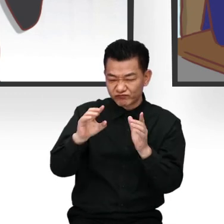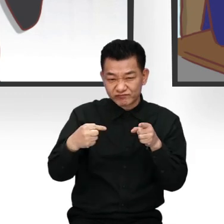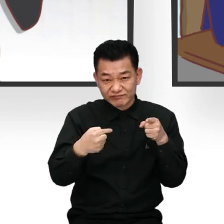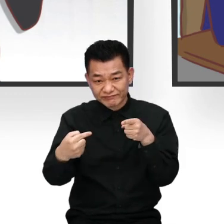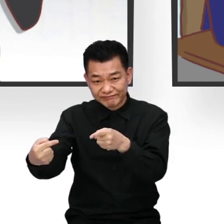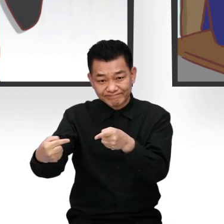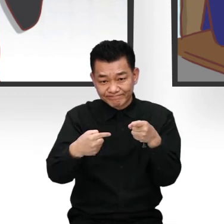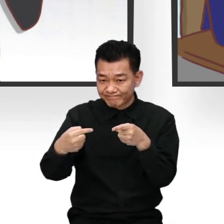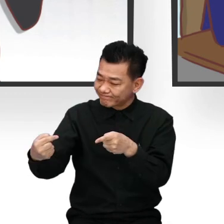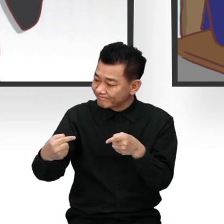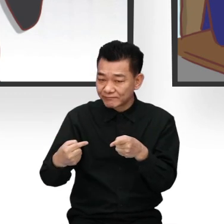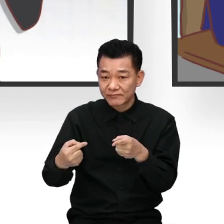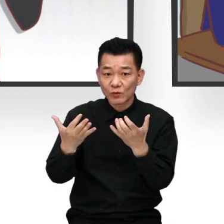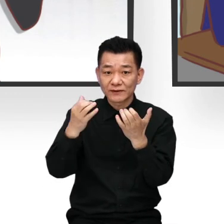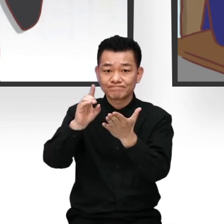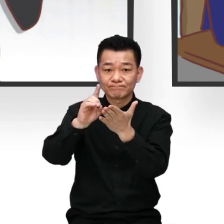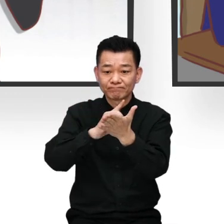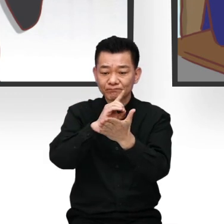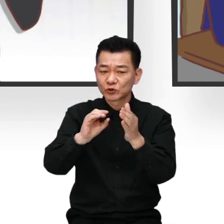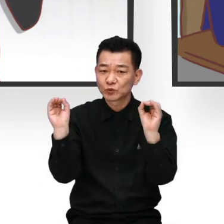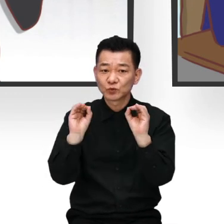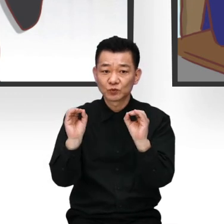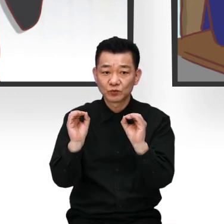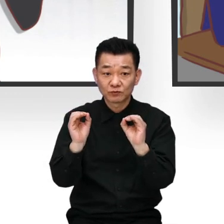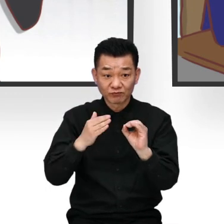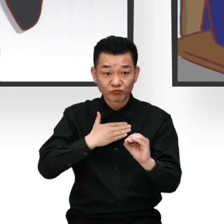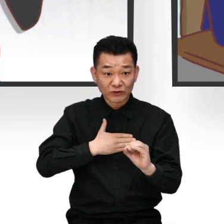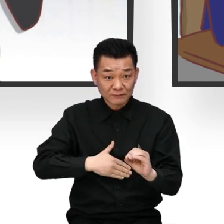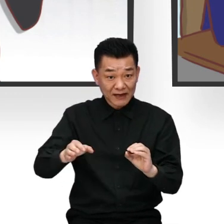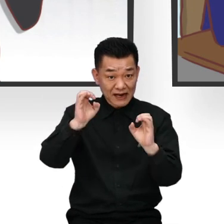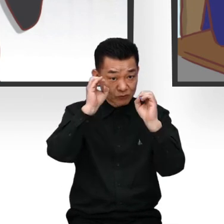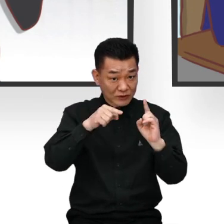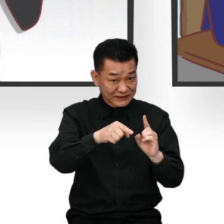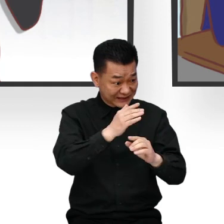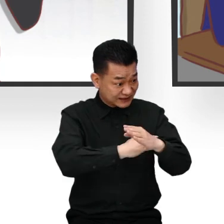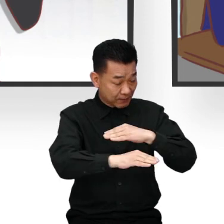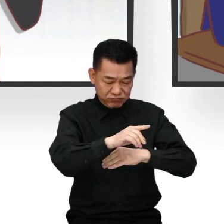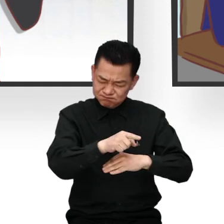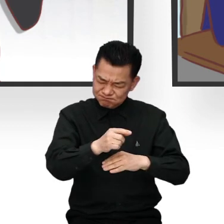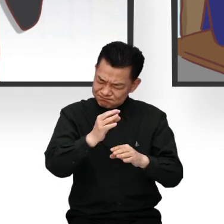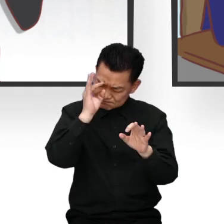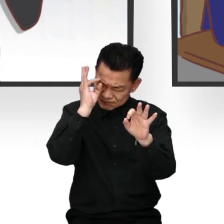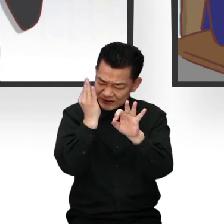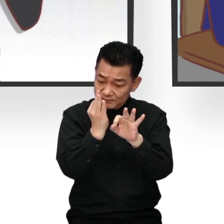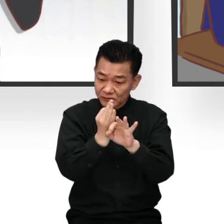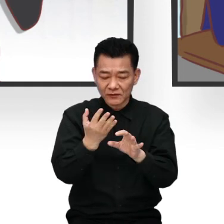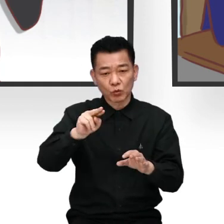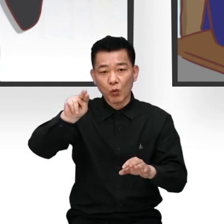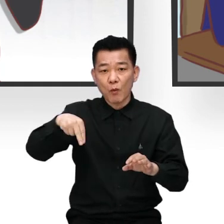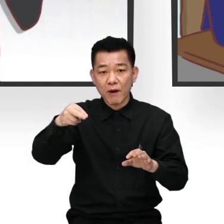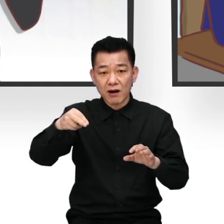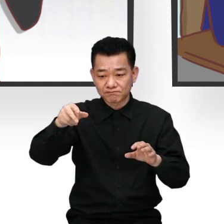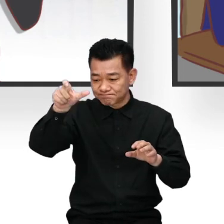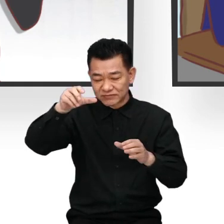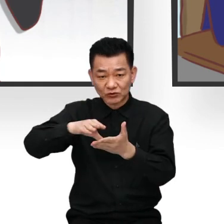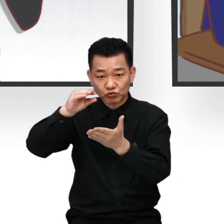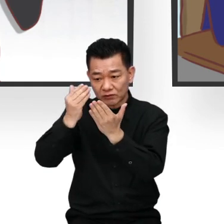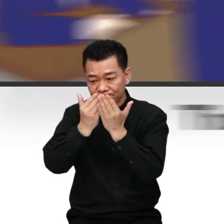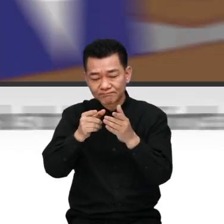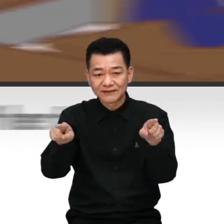this policy, with the belief that there should be no discrimination in education to both persons with and without